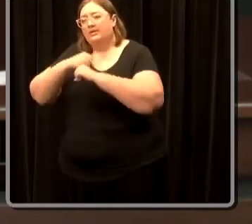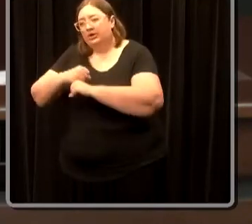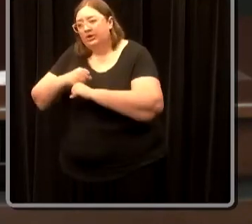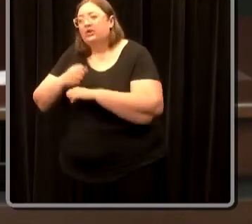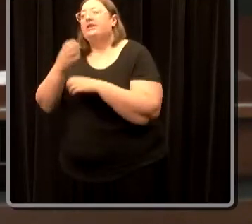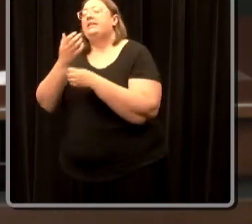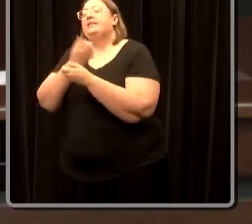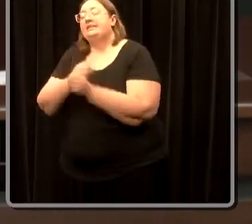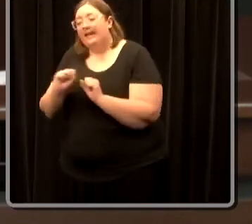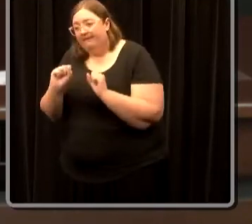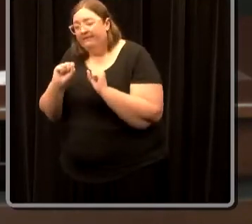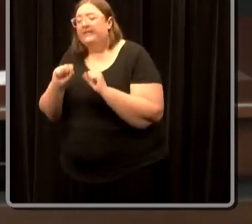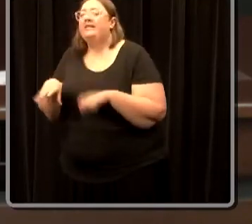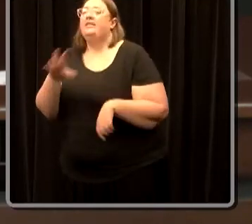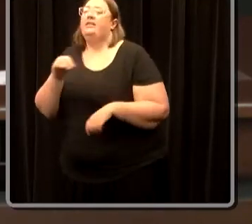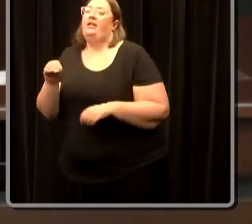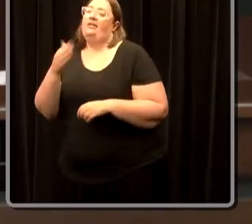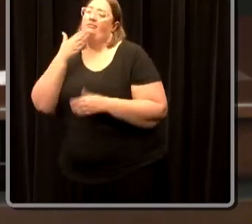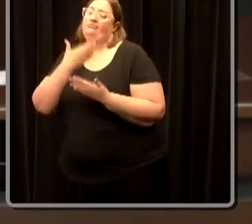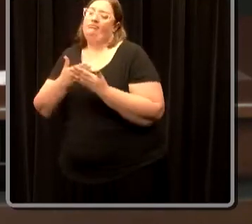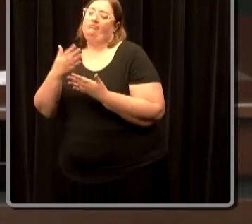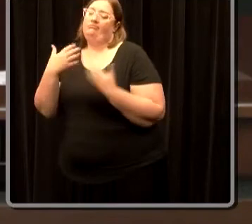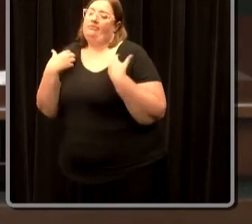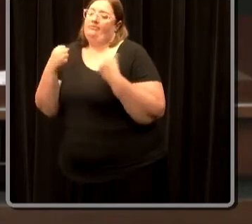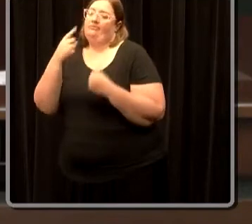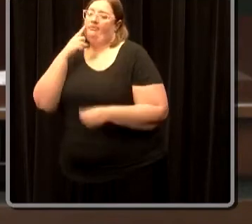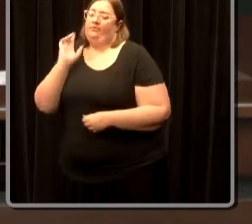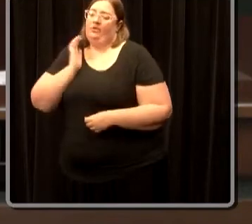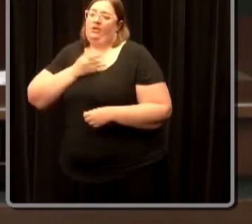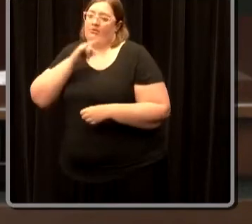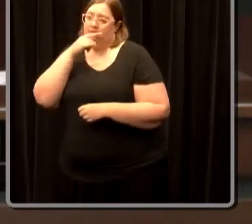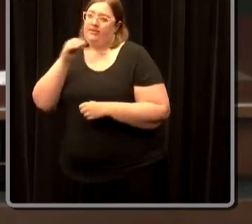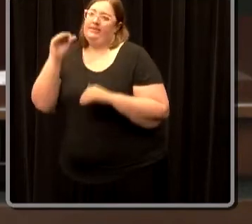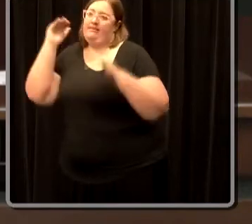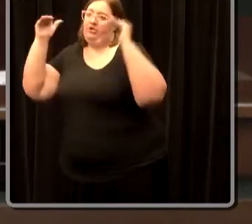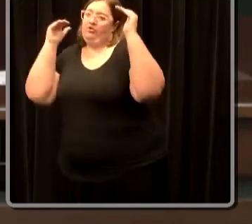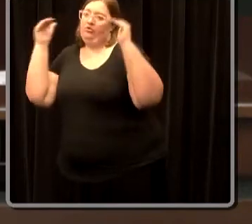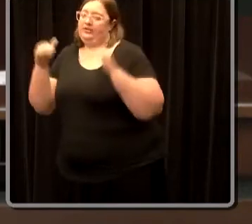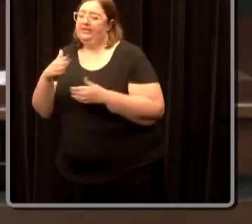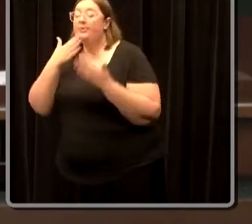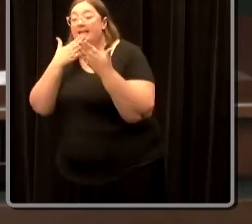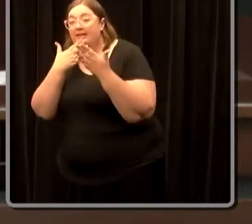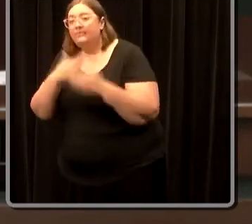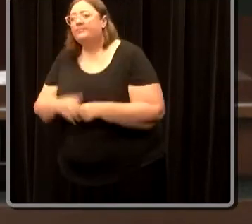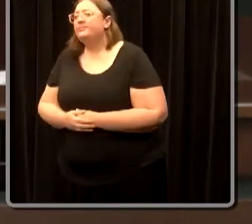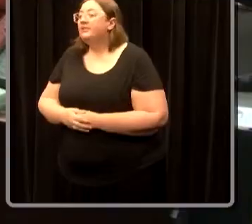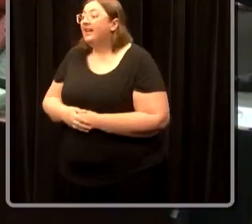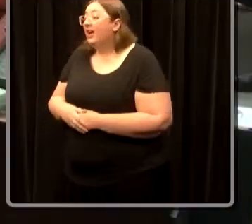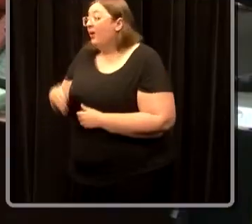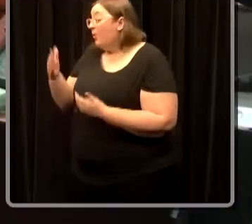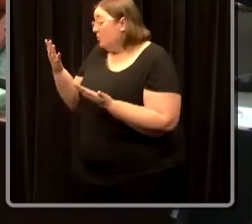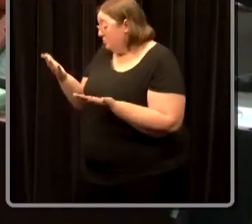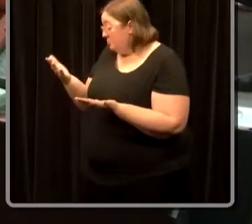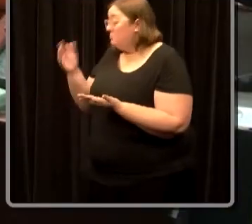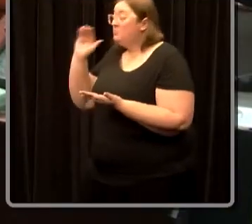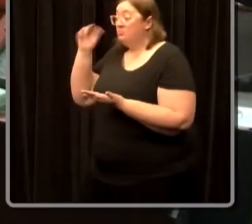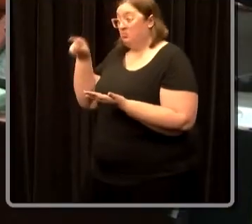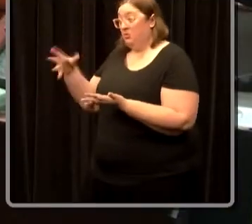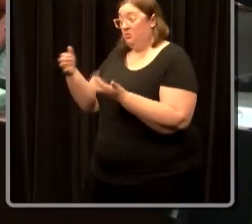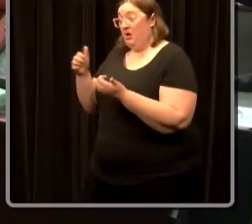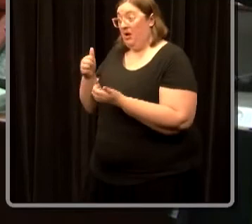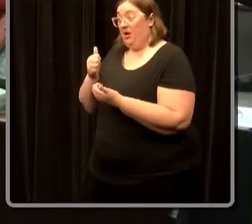safety, and they're about the well-being of our kids and our adults, so thank you. Well said. That sounds like you would like to move to approve